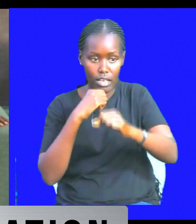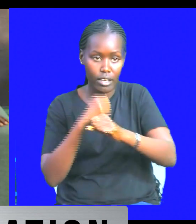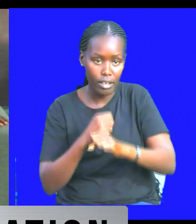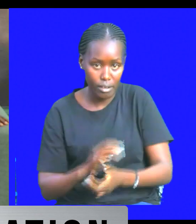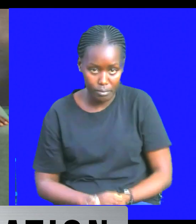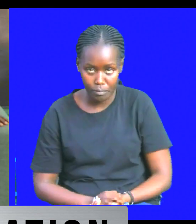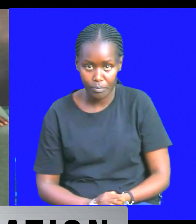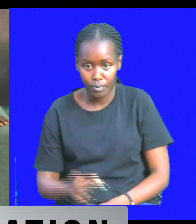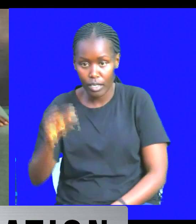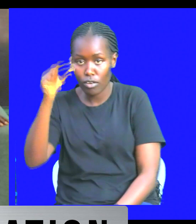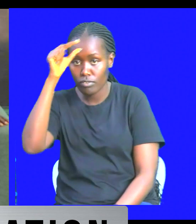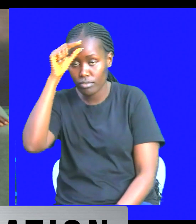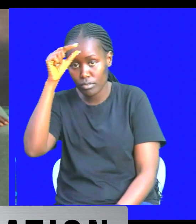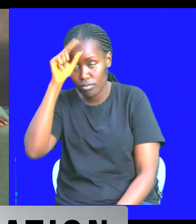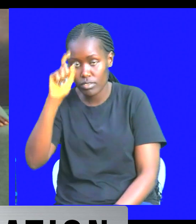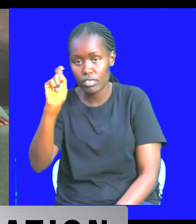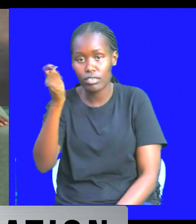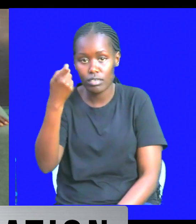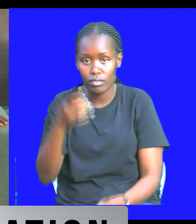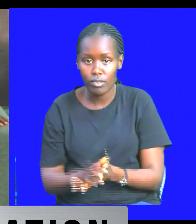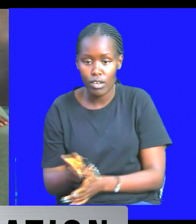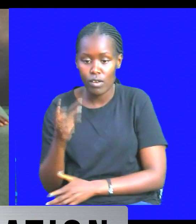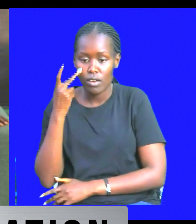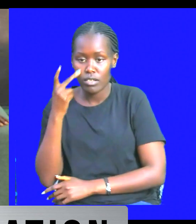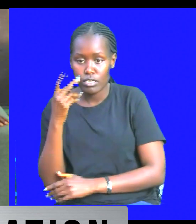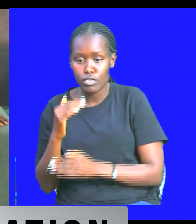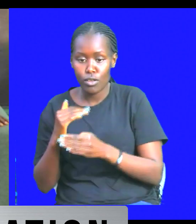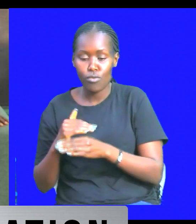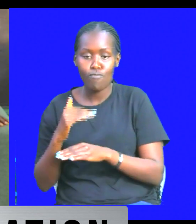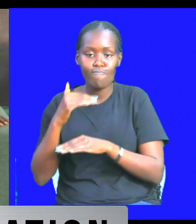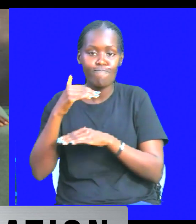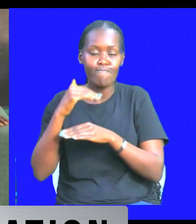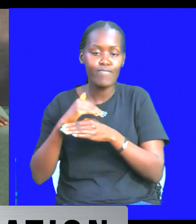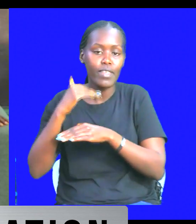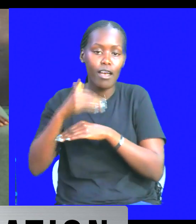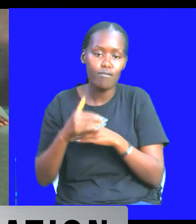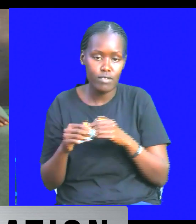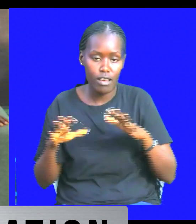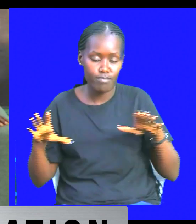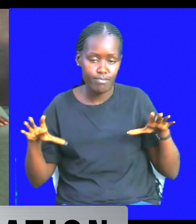governance in Kenya. See you after the break.